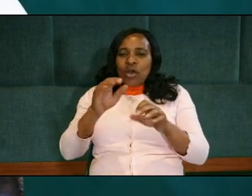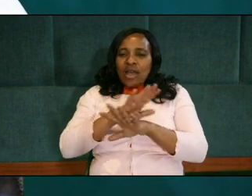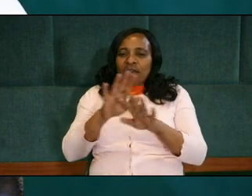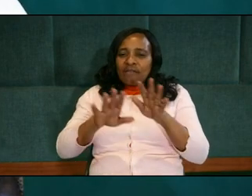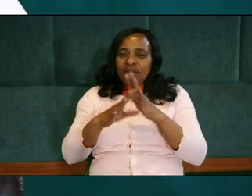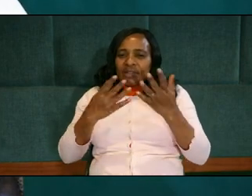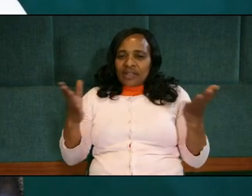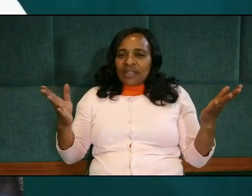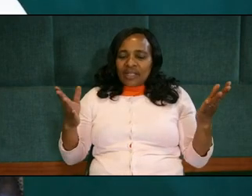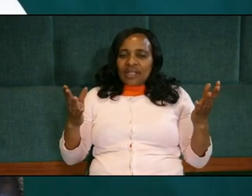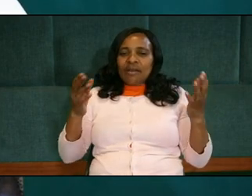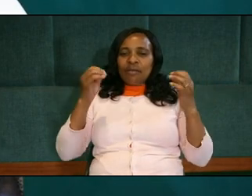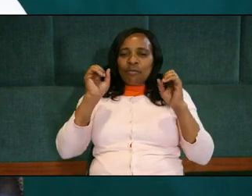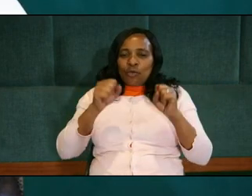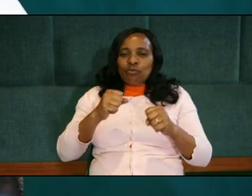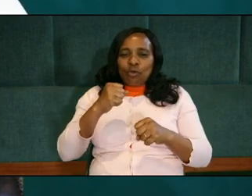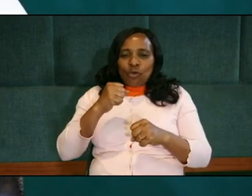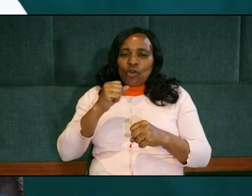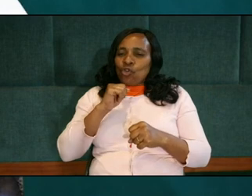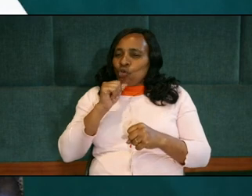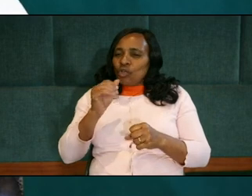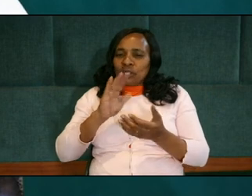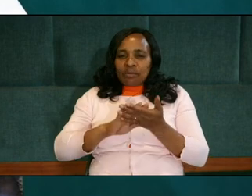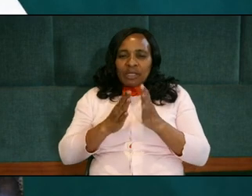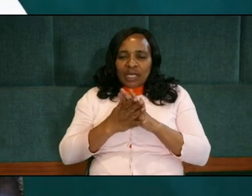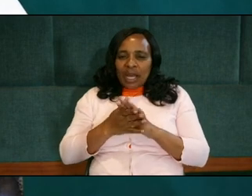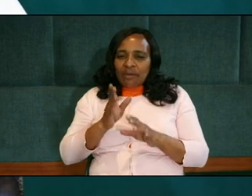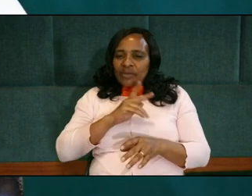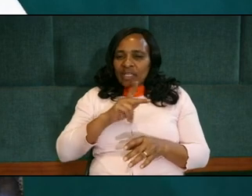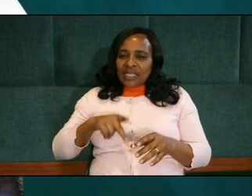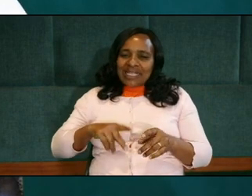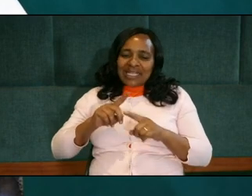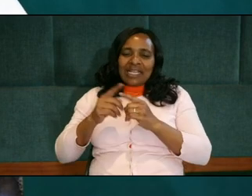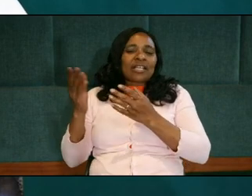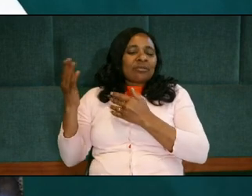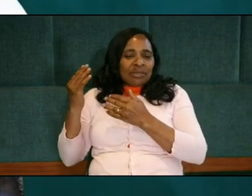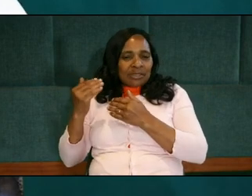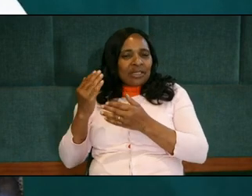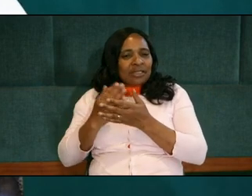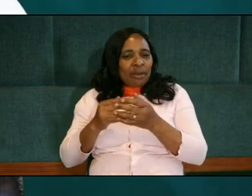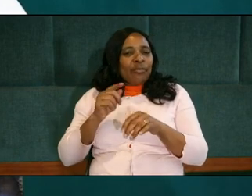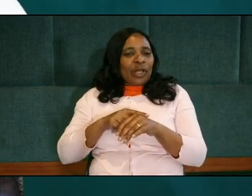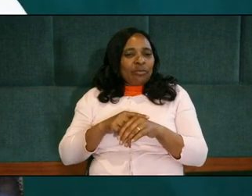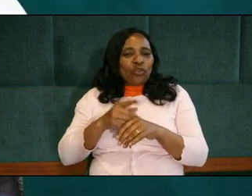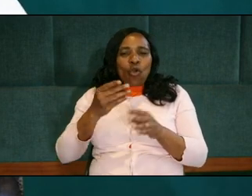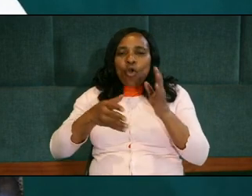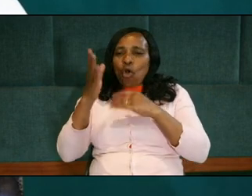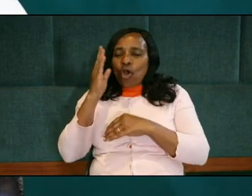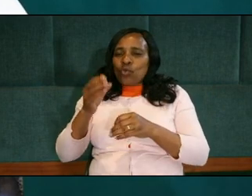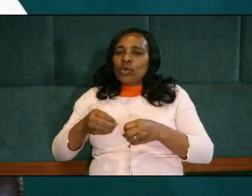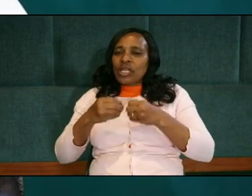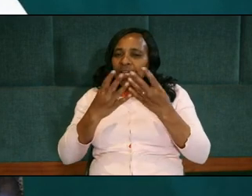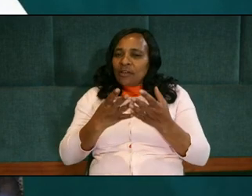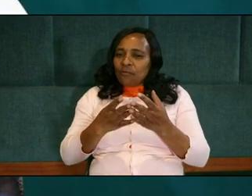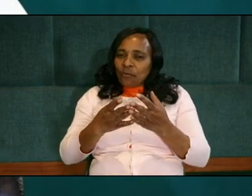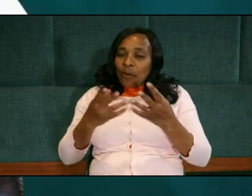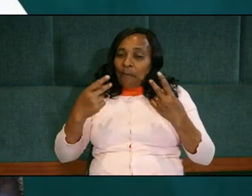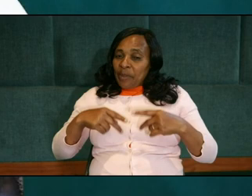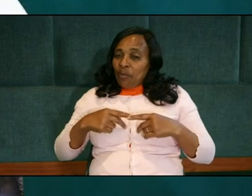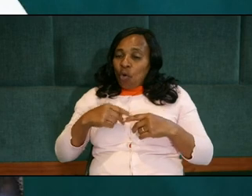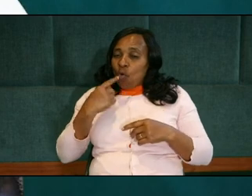make sure he doesn't become king. And you should expect that. Sometimes God will put you under people who don't like